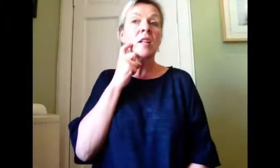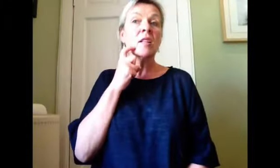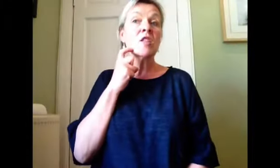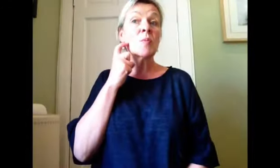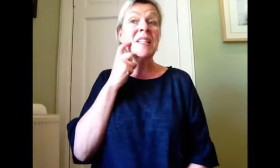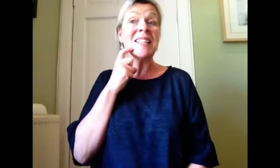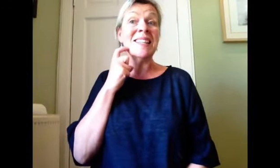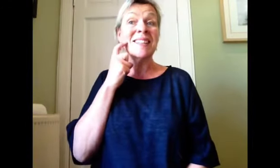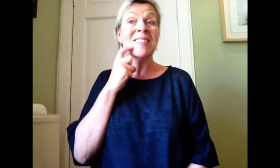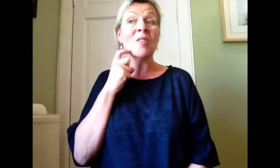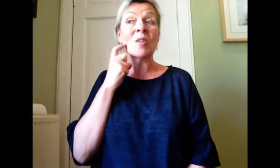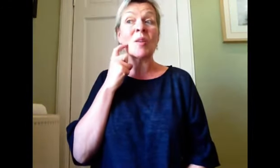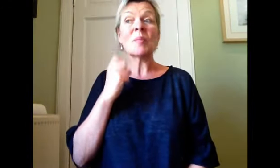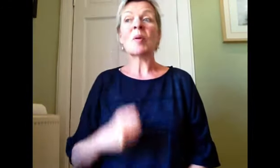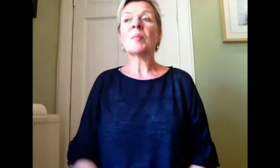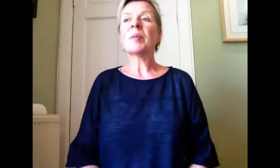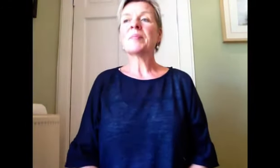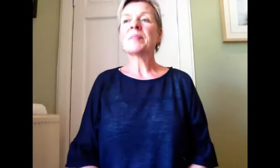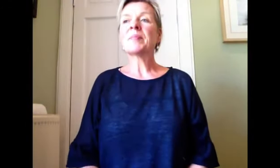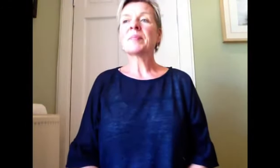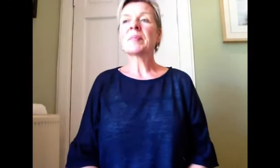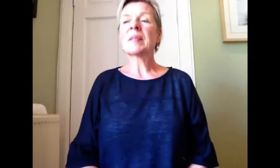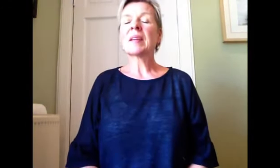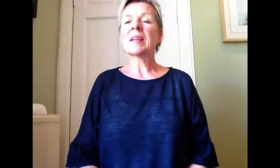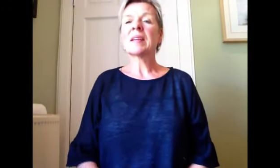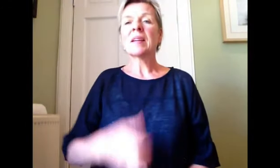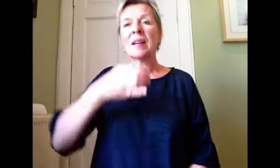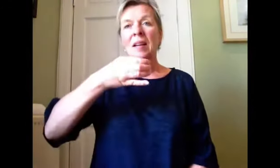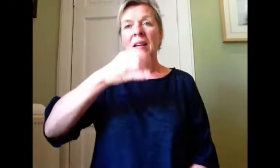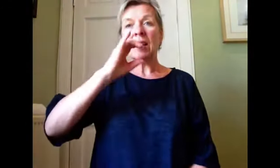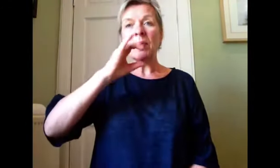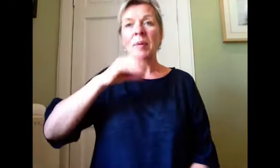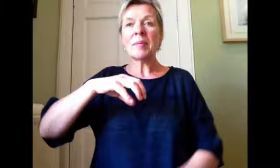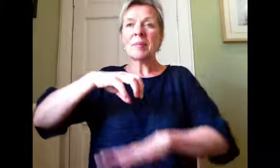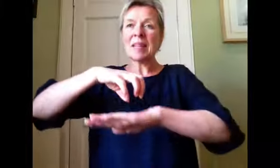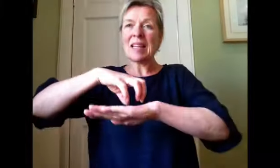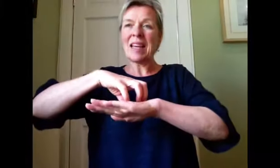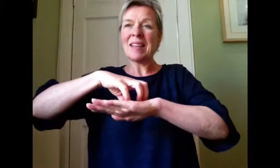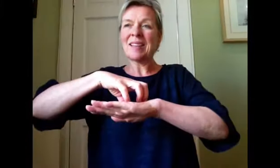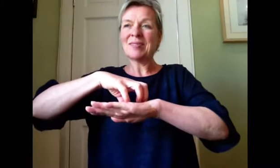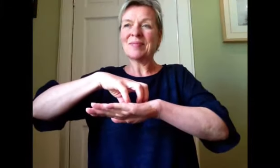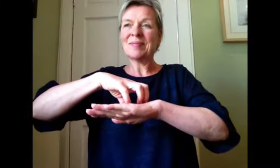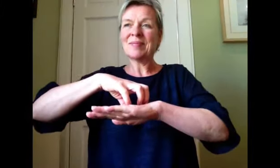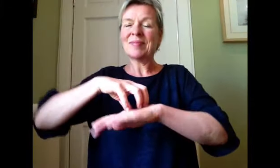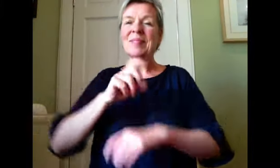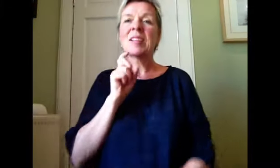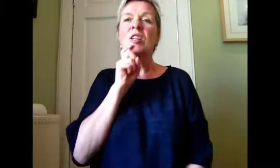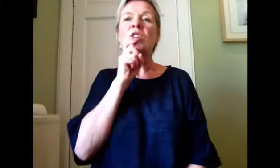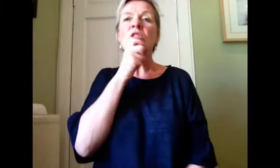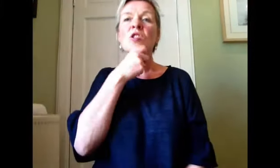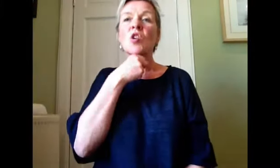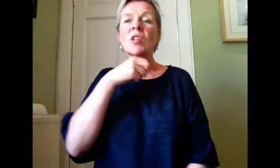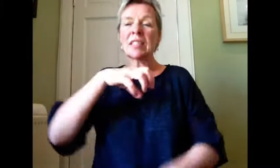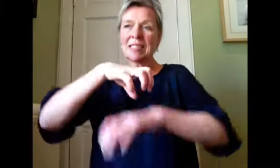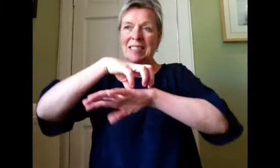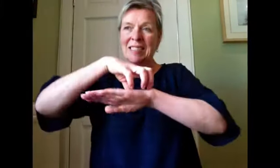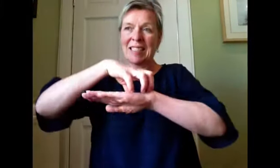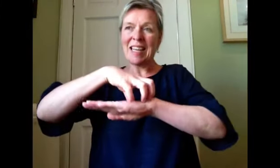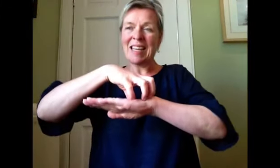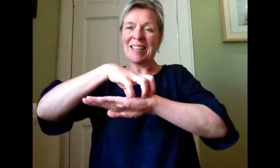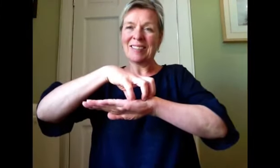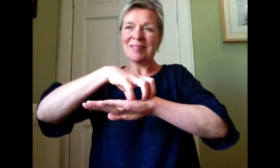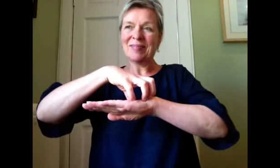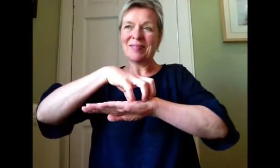Sweetie. lollipop. Cup. Good. Cake. Chocolate.